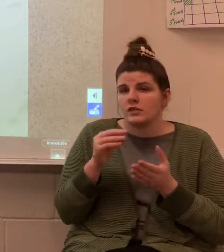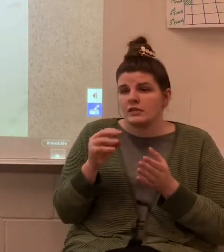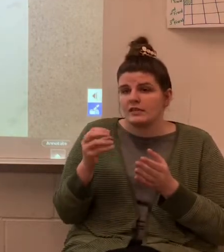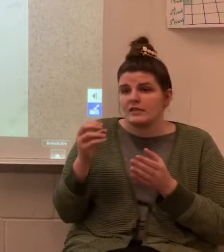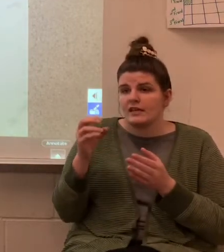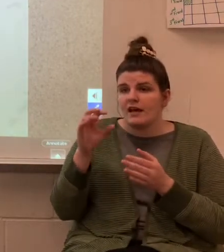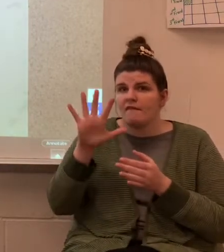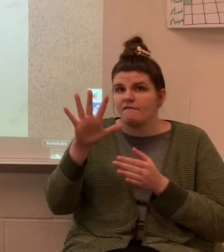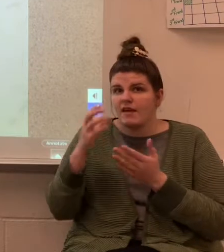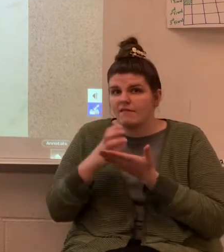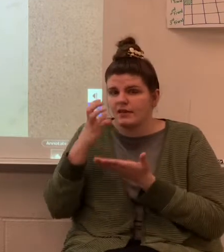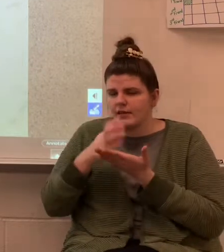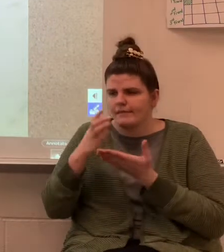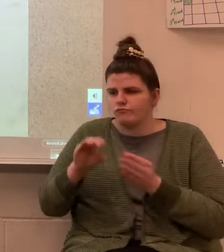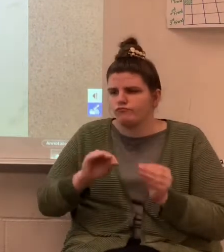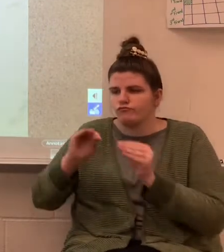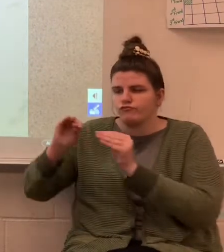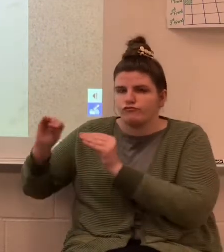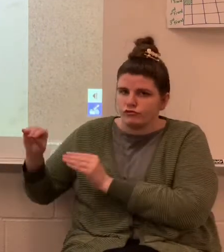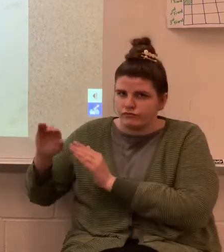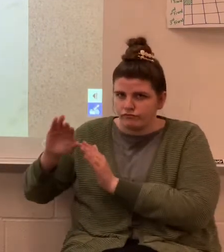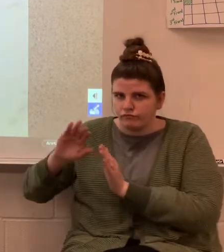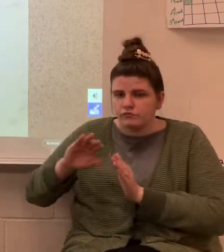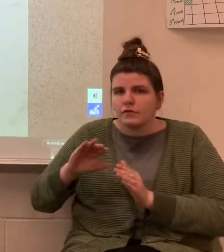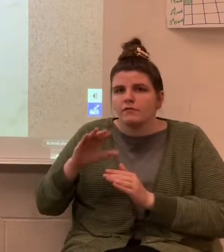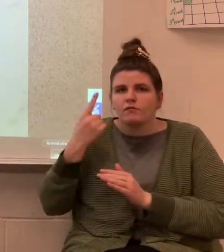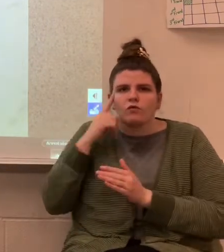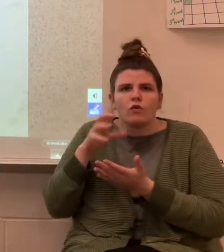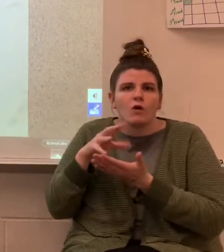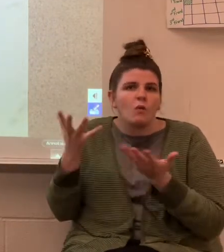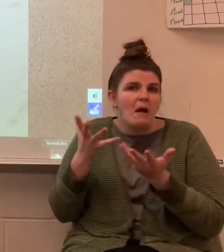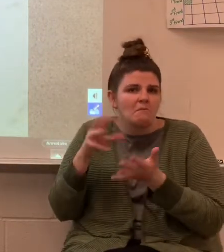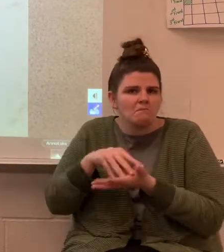cake. Okay, so she started with 12 cups.